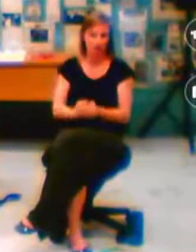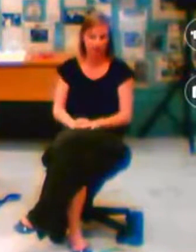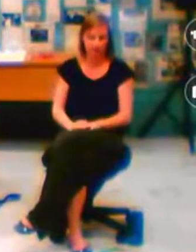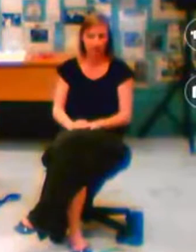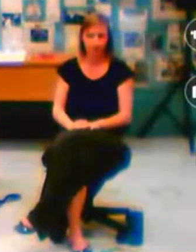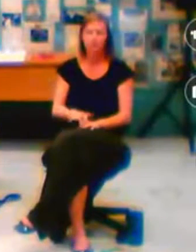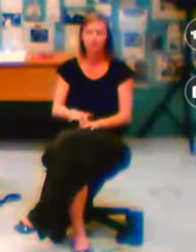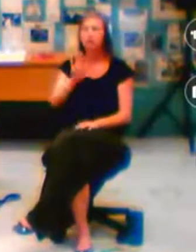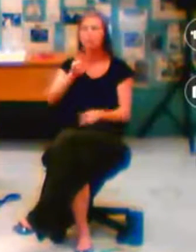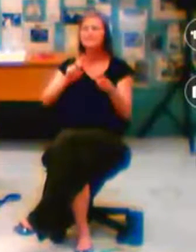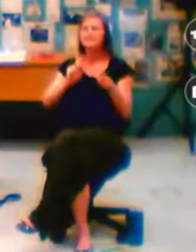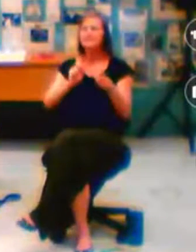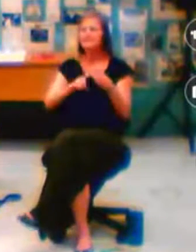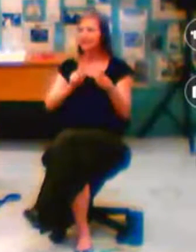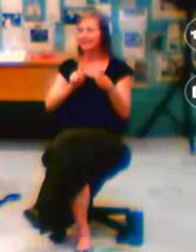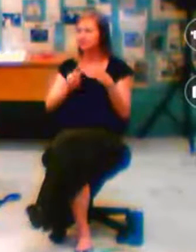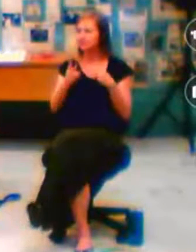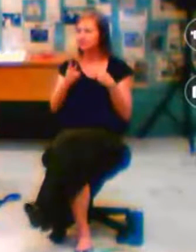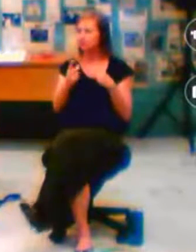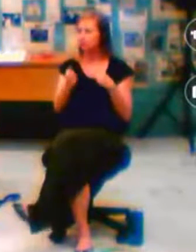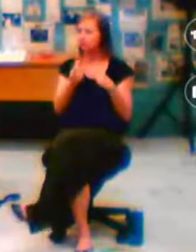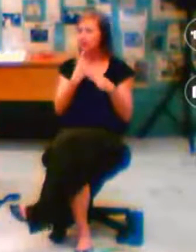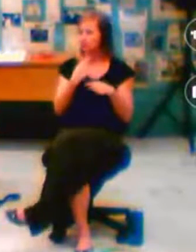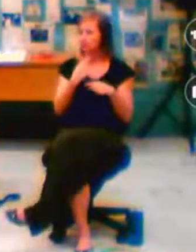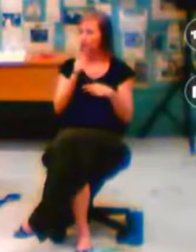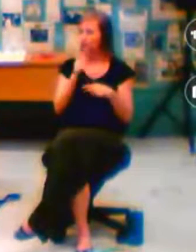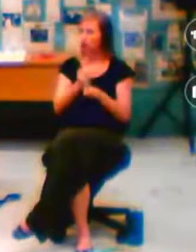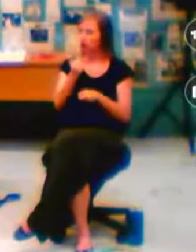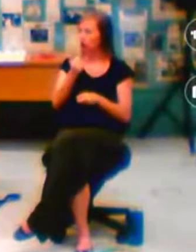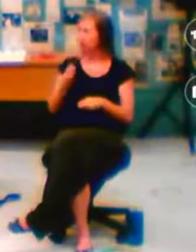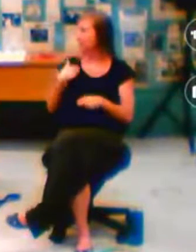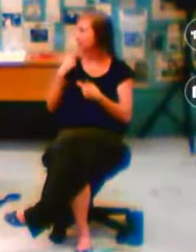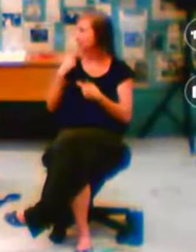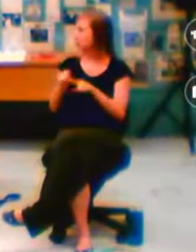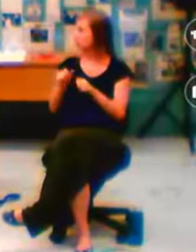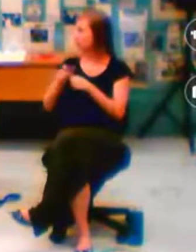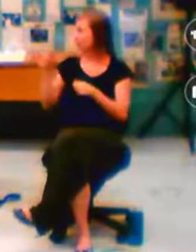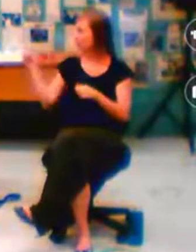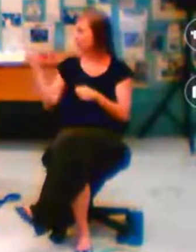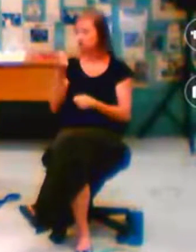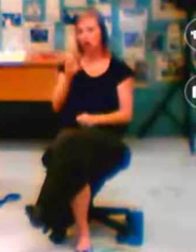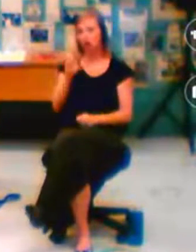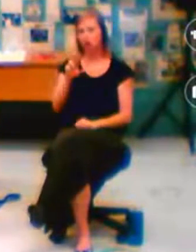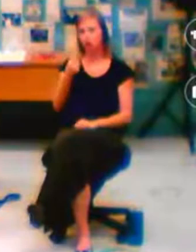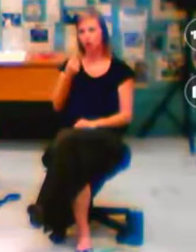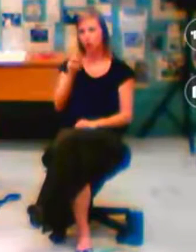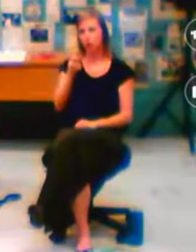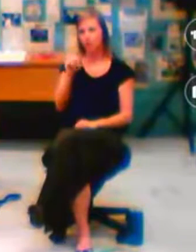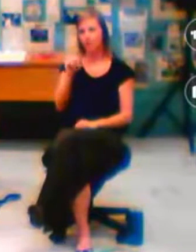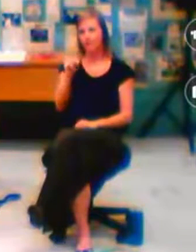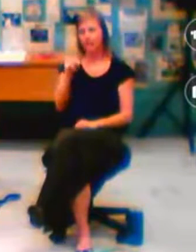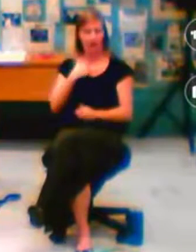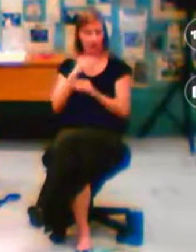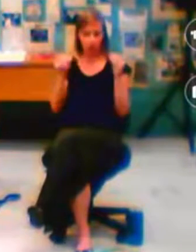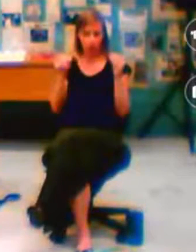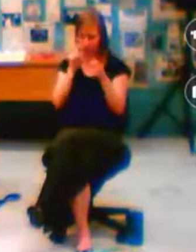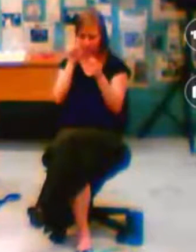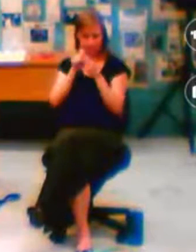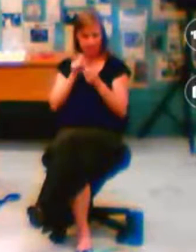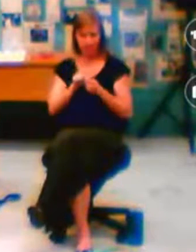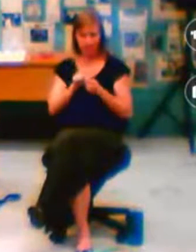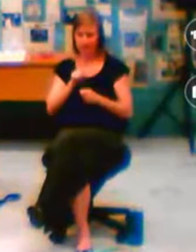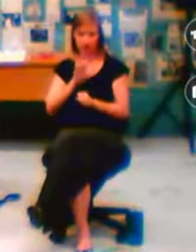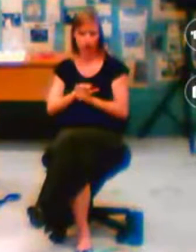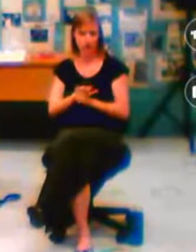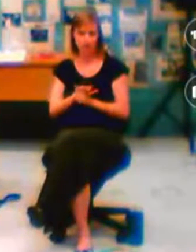the way in which we reach this level of expenditure, collecting the money this way, knowing what money we get in from our state.